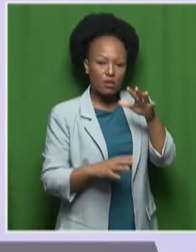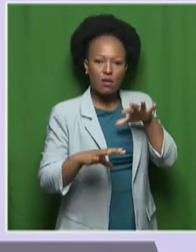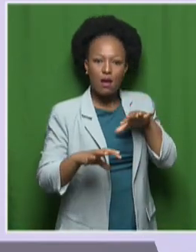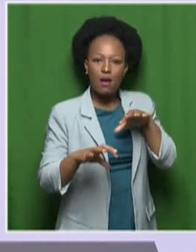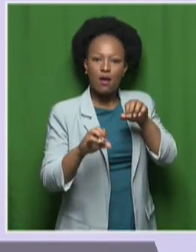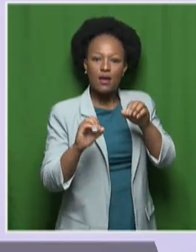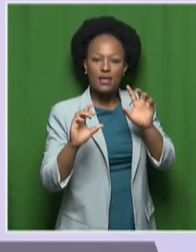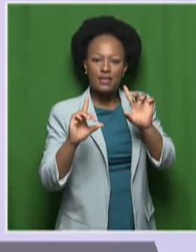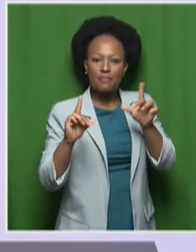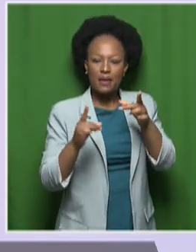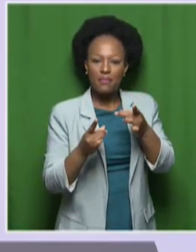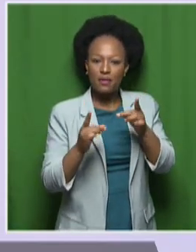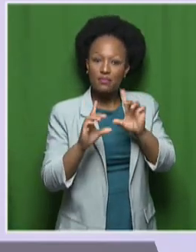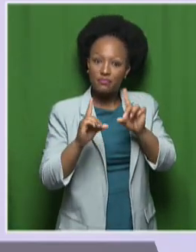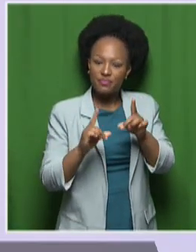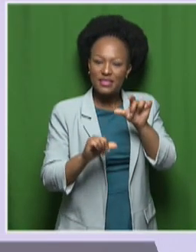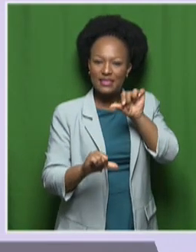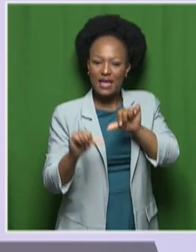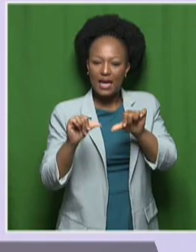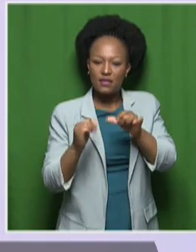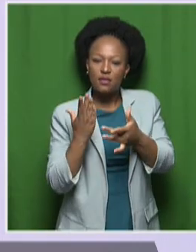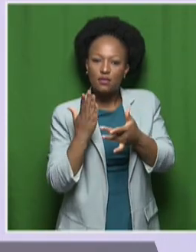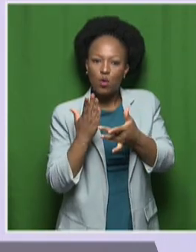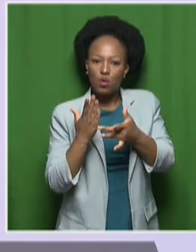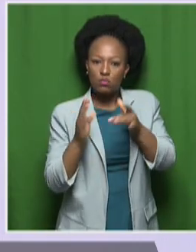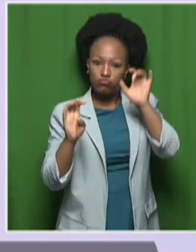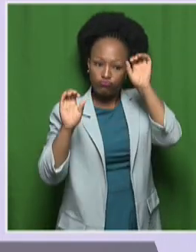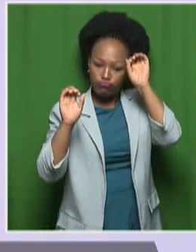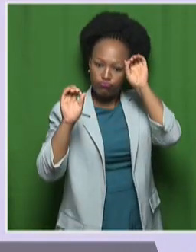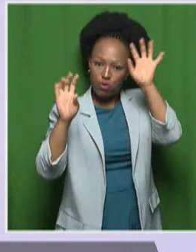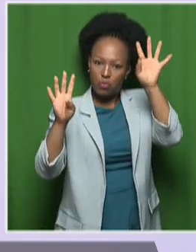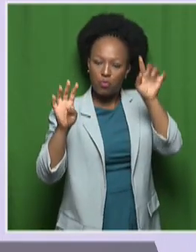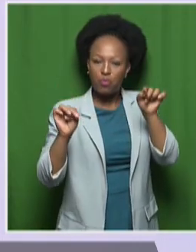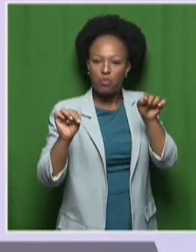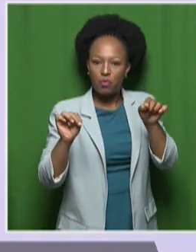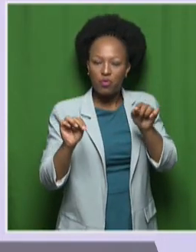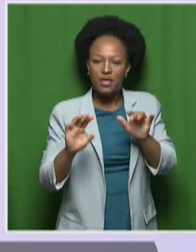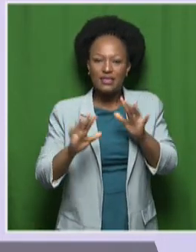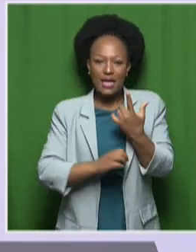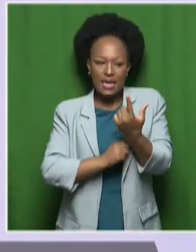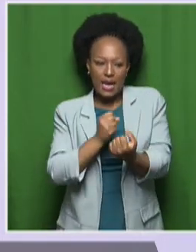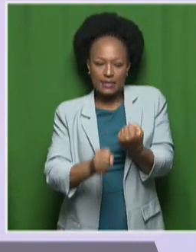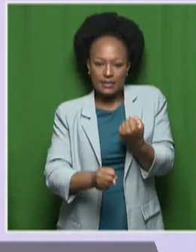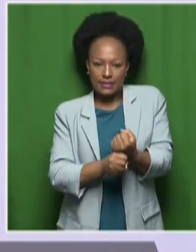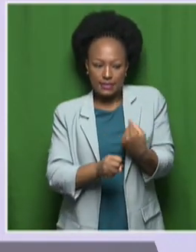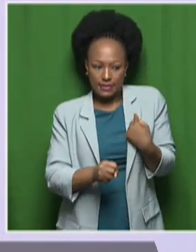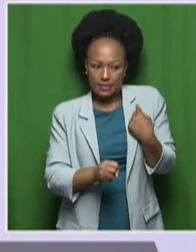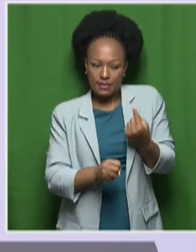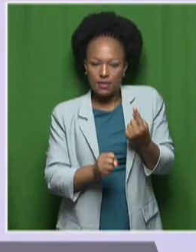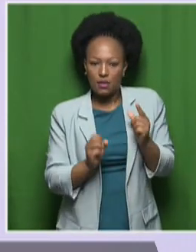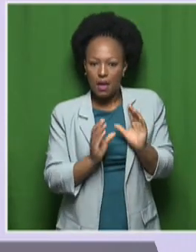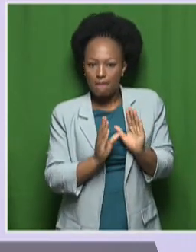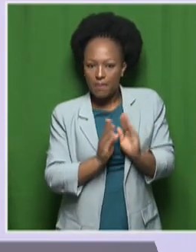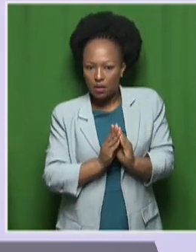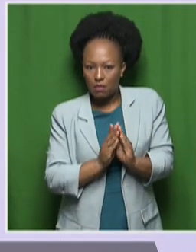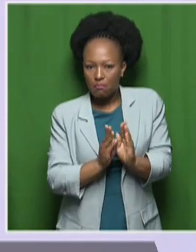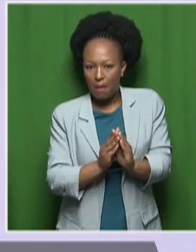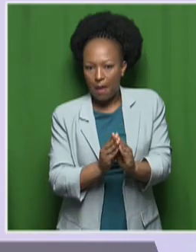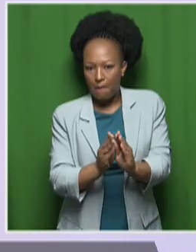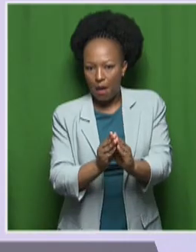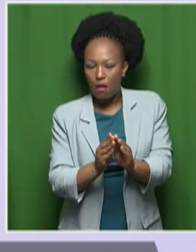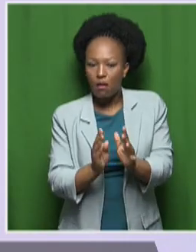hosted by the Department of Science, Technology and Innovation, and the Science Forum celebrates 10 years of insightful dialogue, making this year more